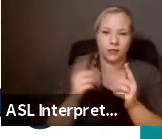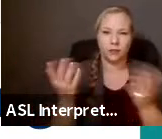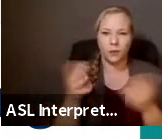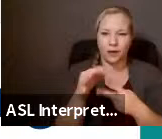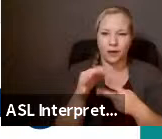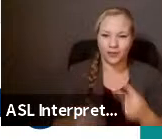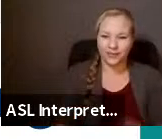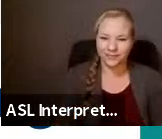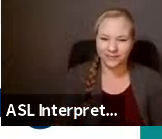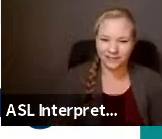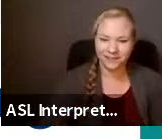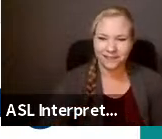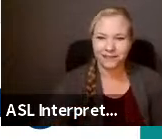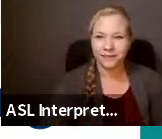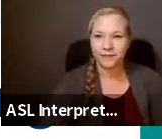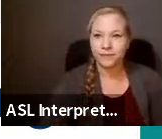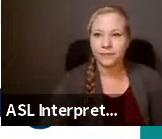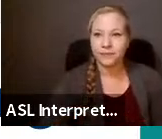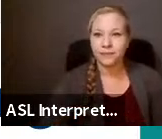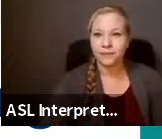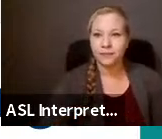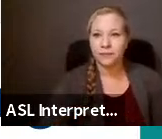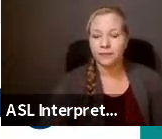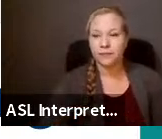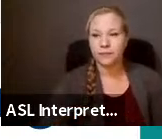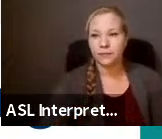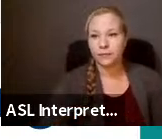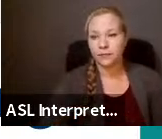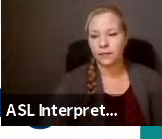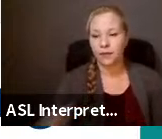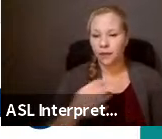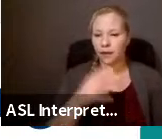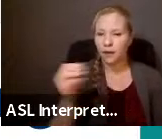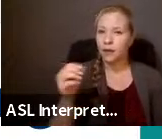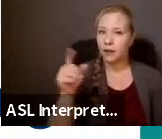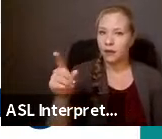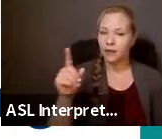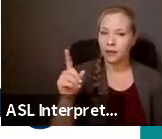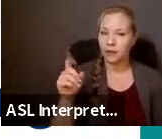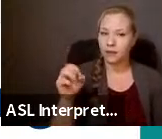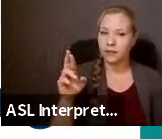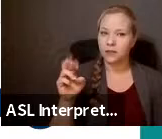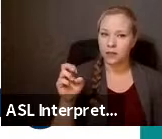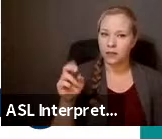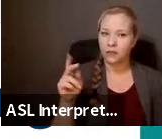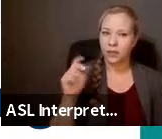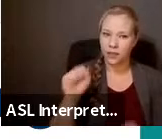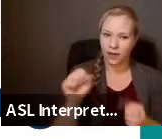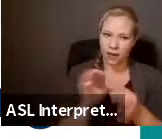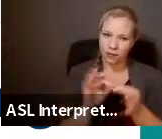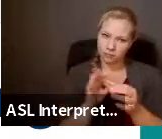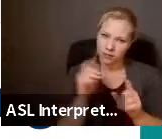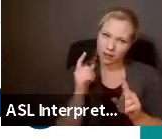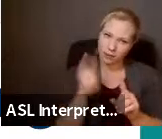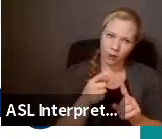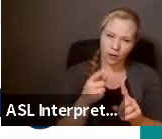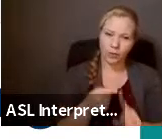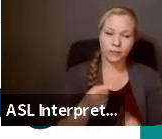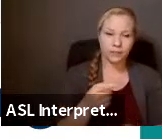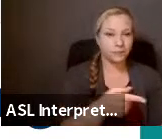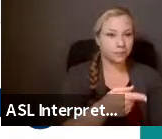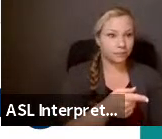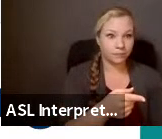Yeah. But maybe Derek just really hit the high points. Make sure we allow time for the folks to Yep. discuss. Kayla, could you go to the next